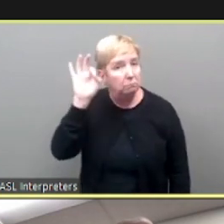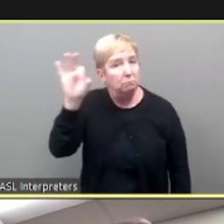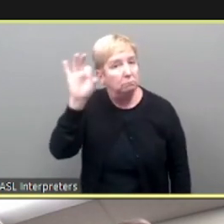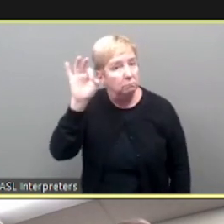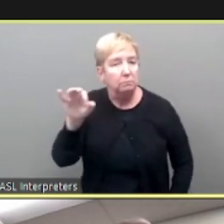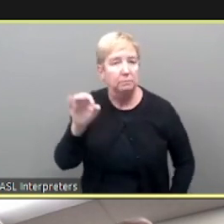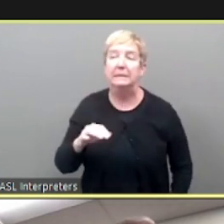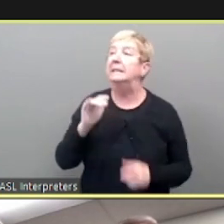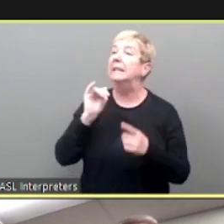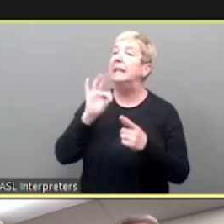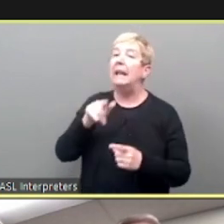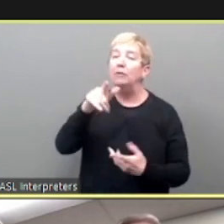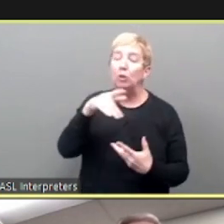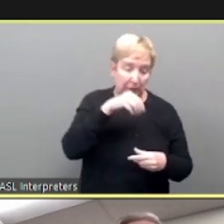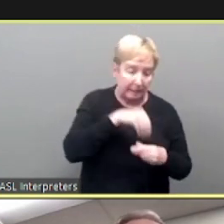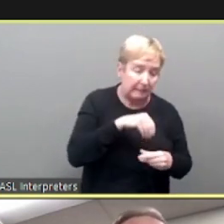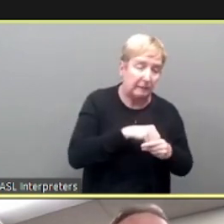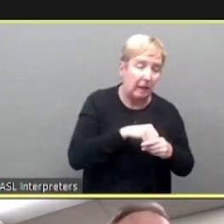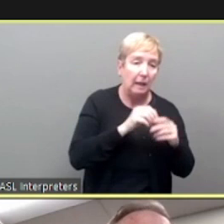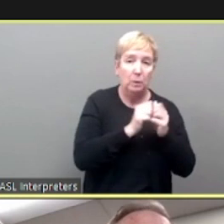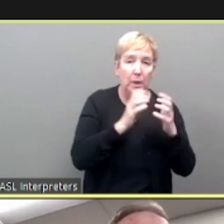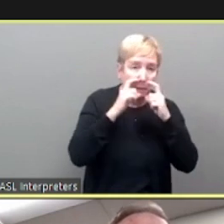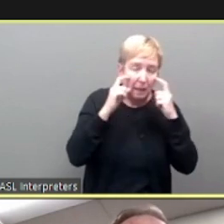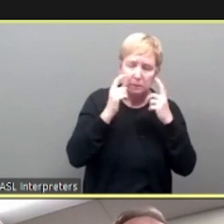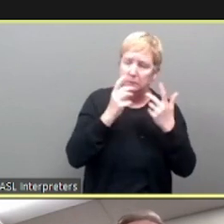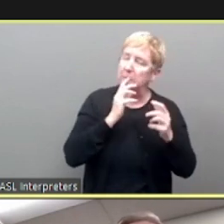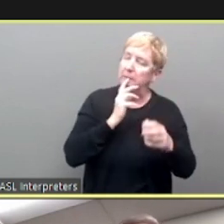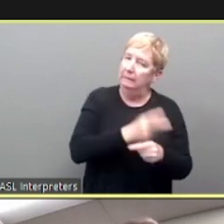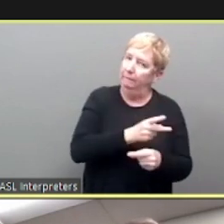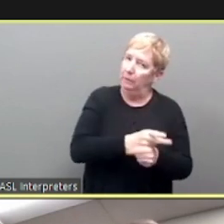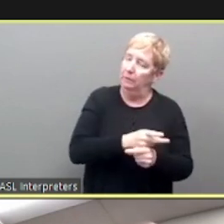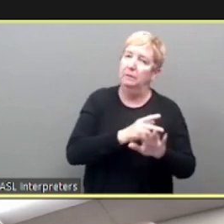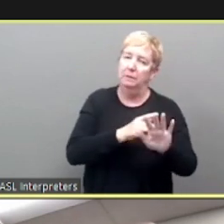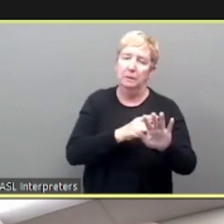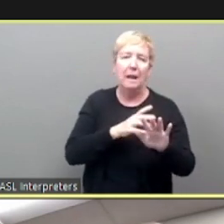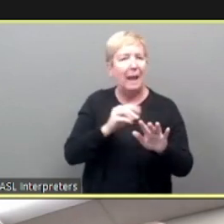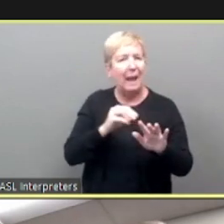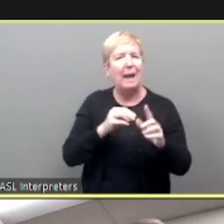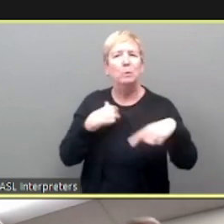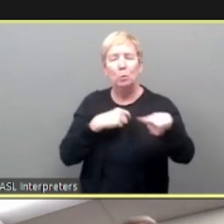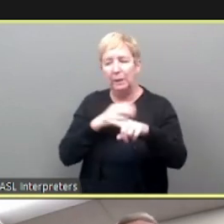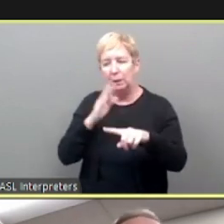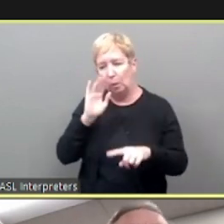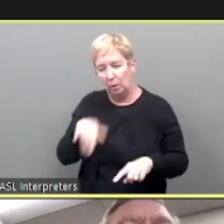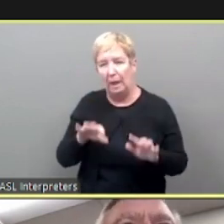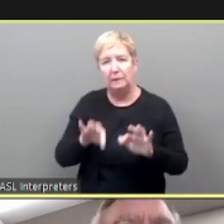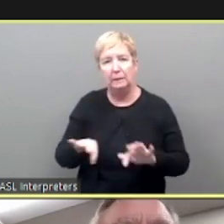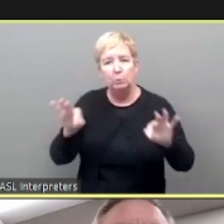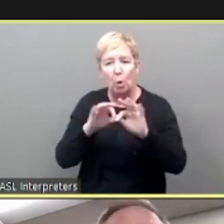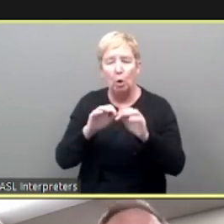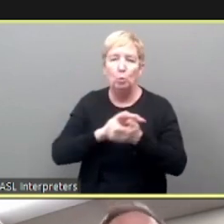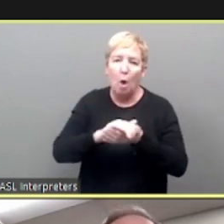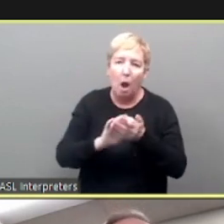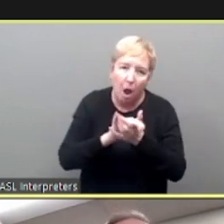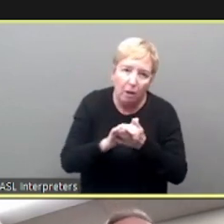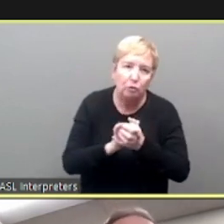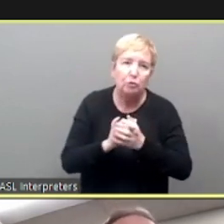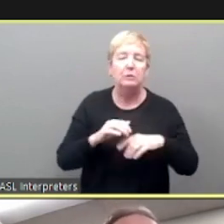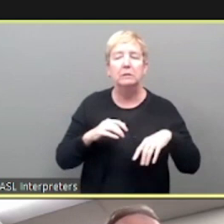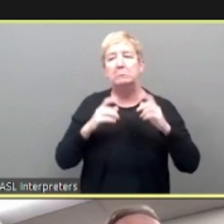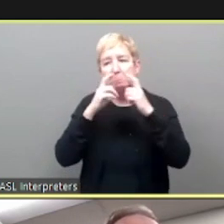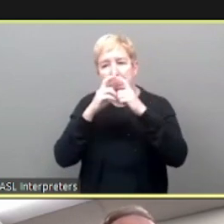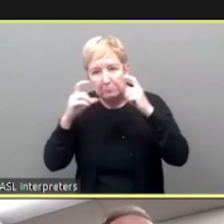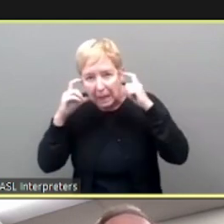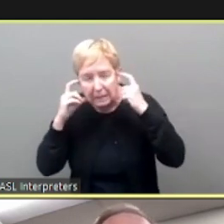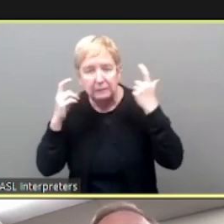indoors. And then we all know what we need to do about washing our hands. Indoor masking is a